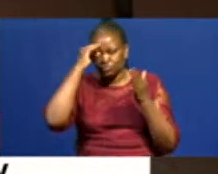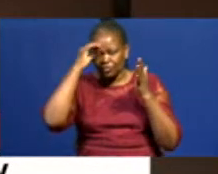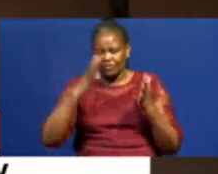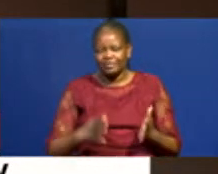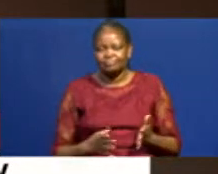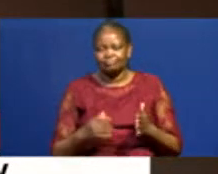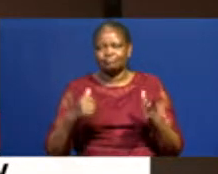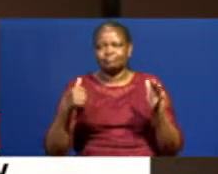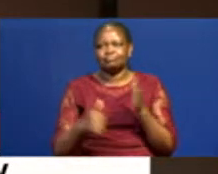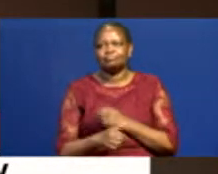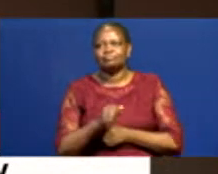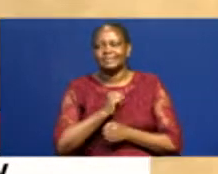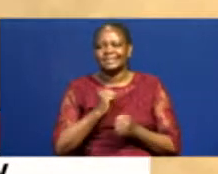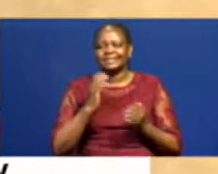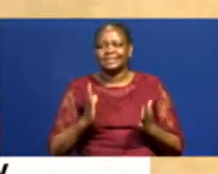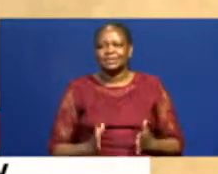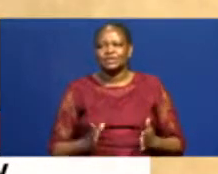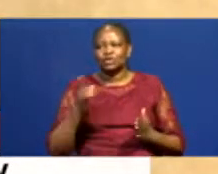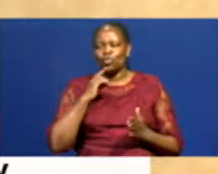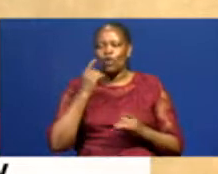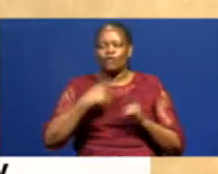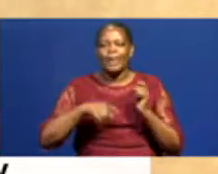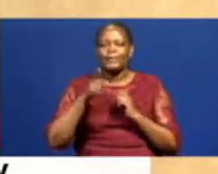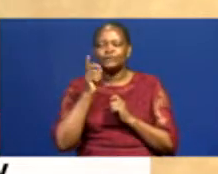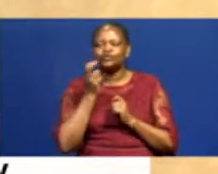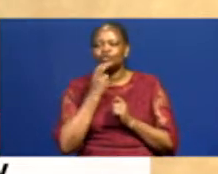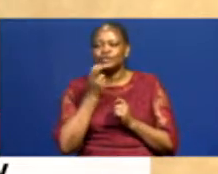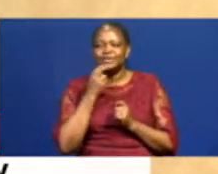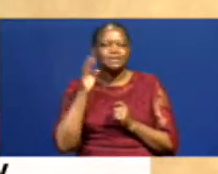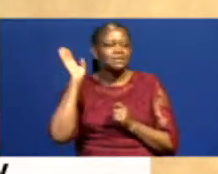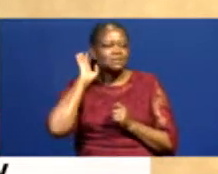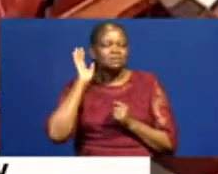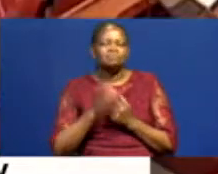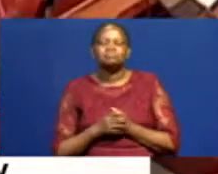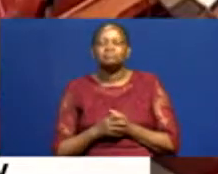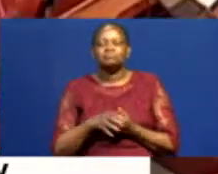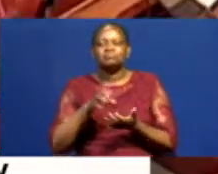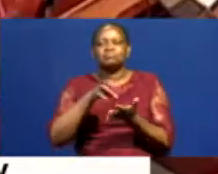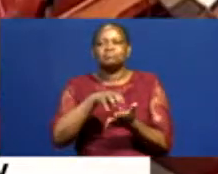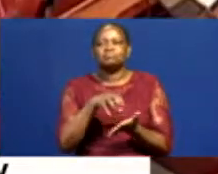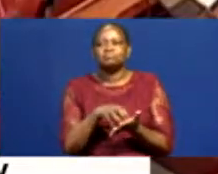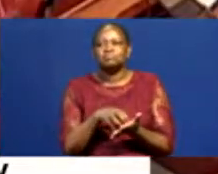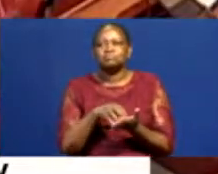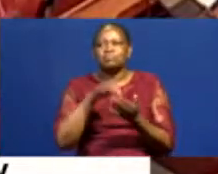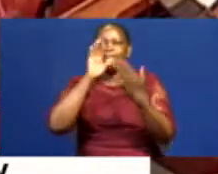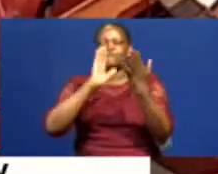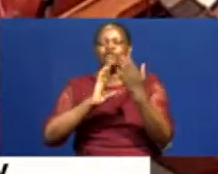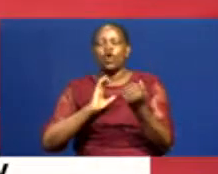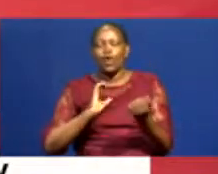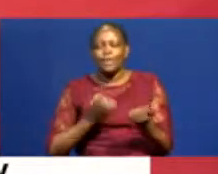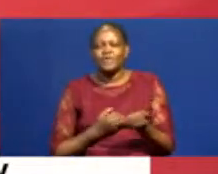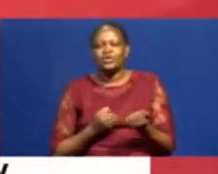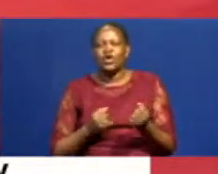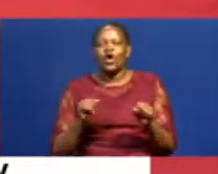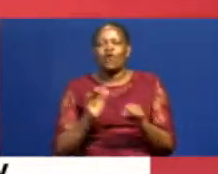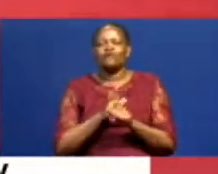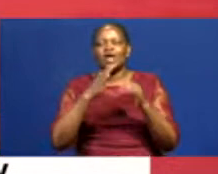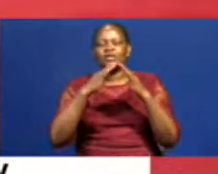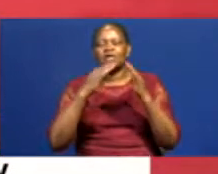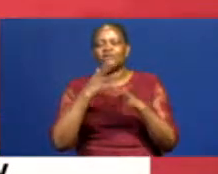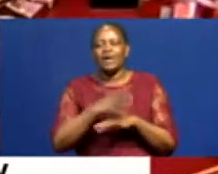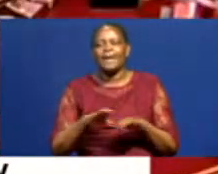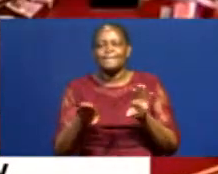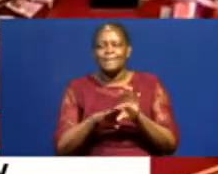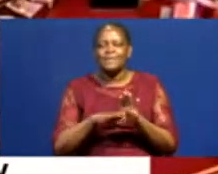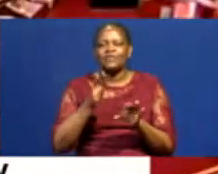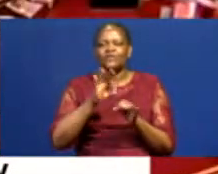in the hands of senators, who will from Tuesday listen to her accusers and her defense before a committee of the whole house after members voted